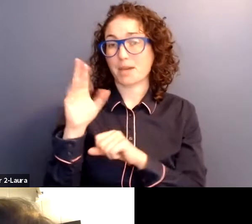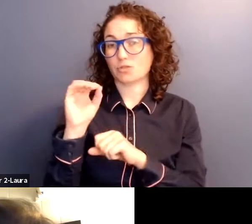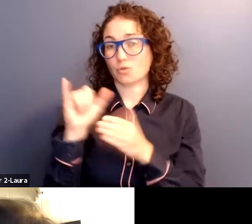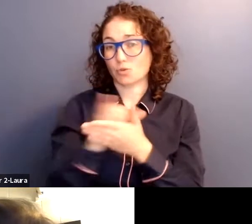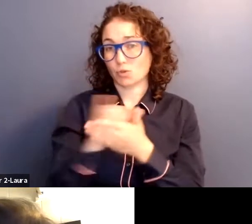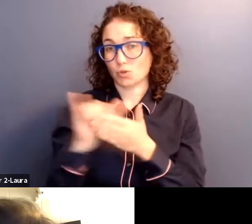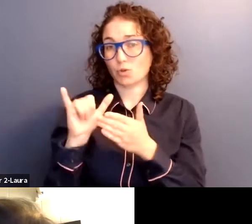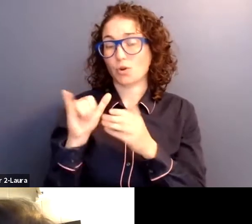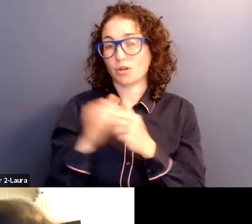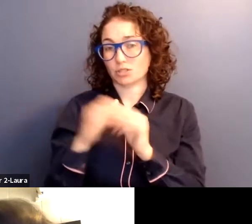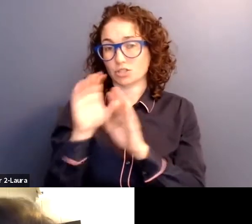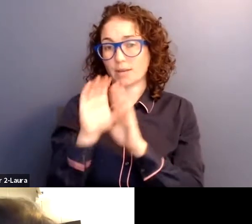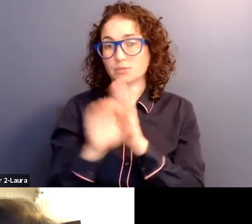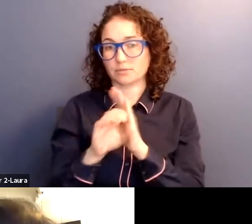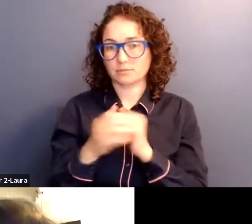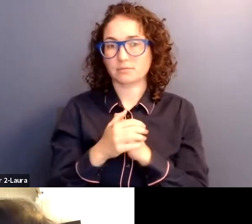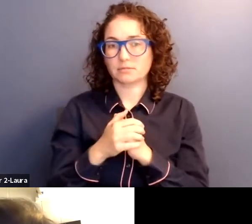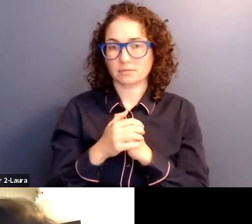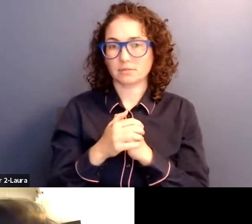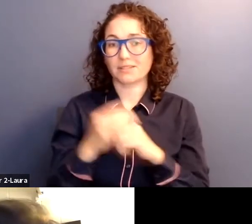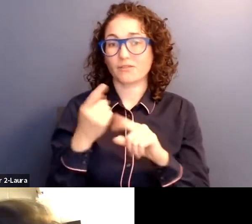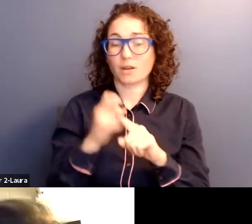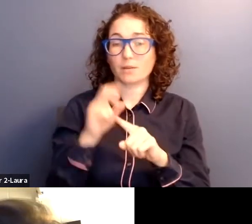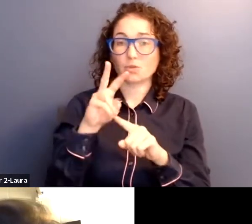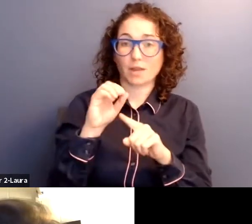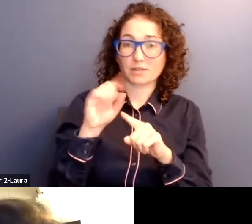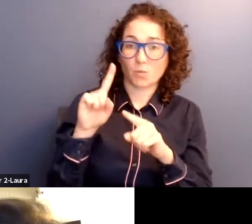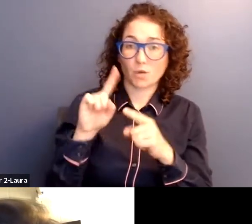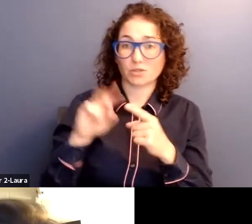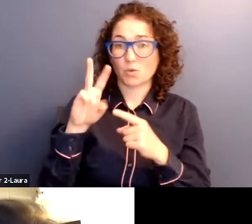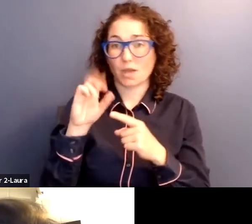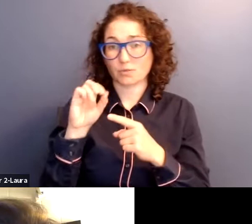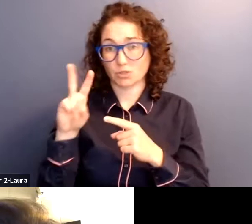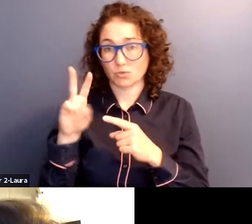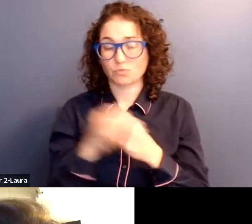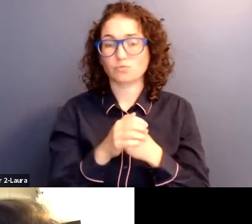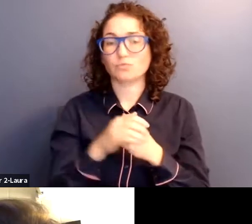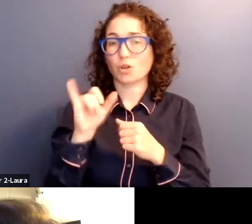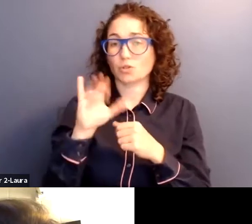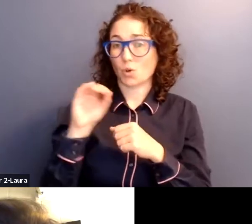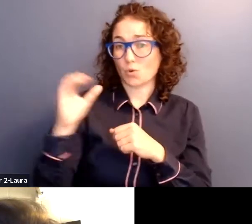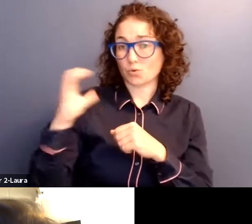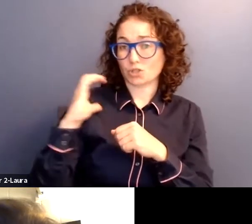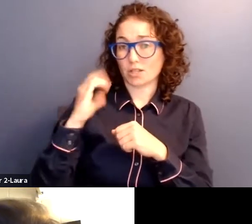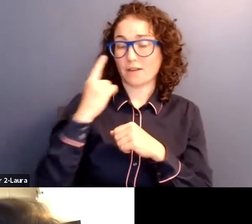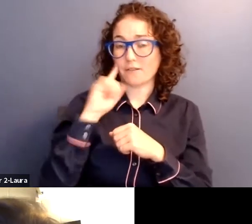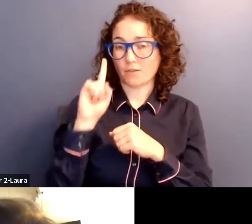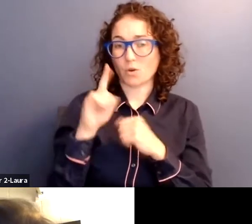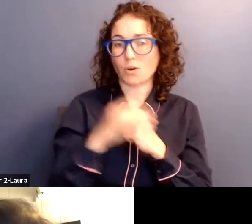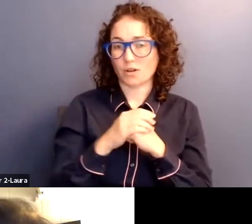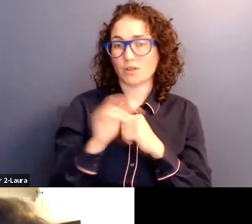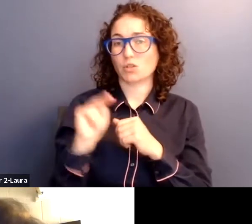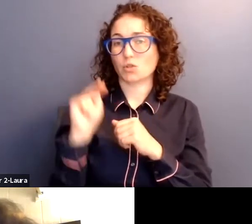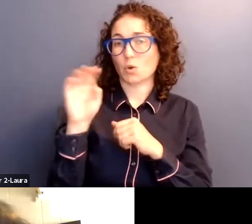NRA chapter from 2001 to 2002, and was the co-chairperson for exhibits of the